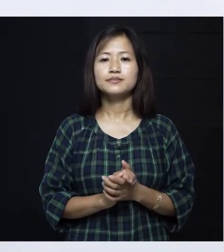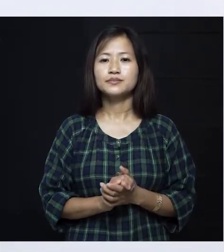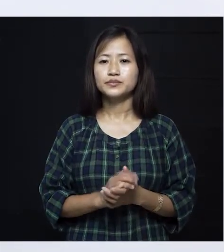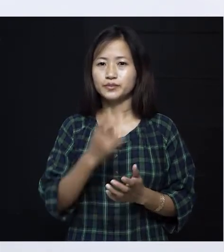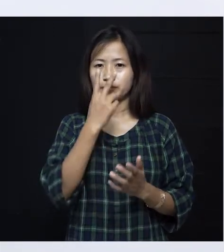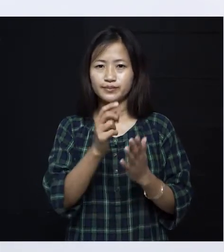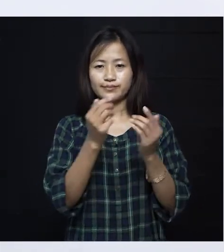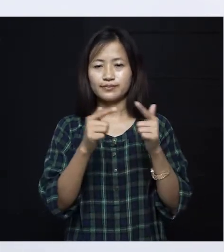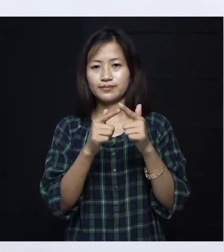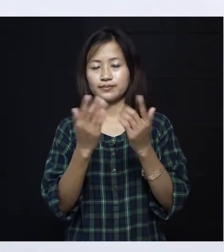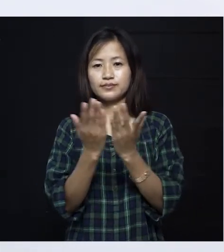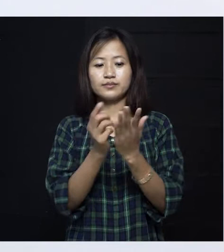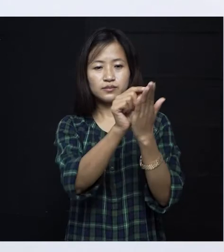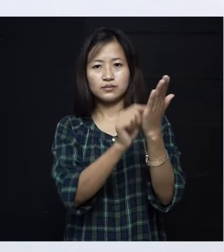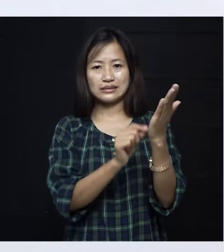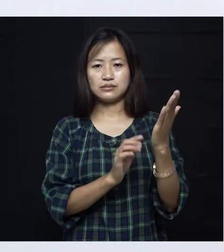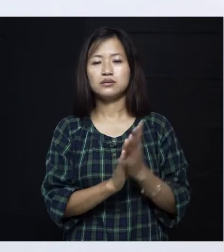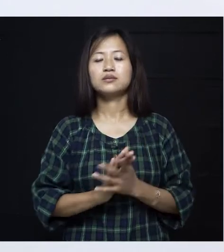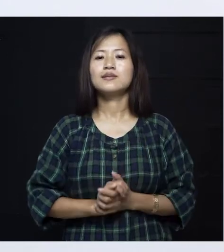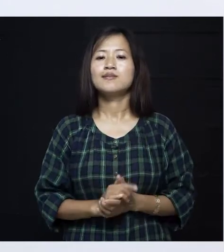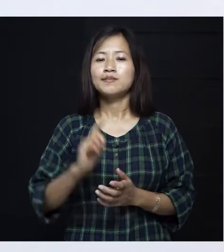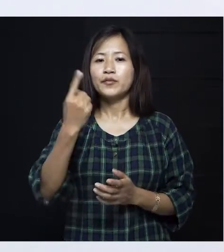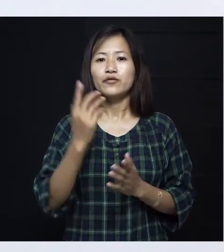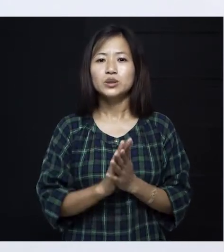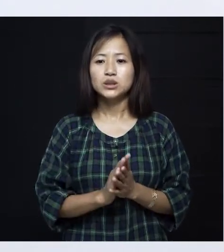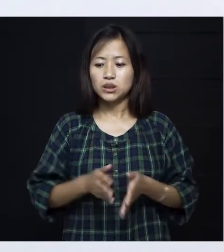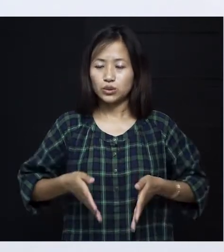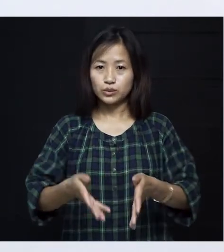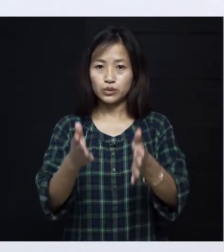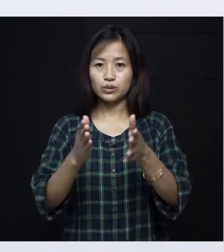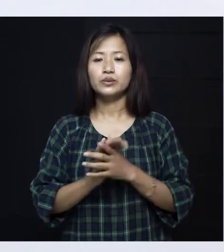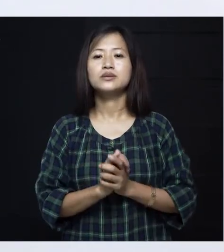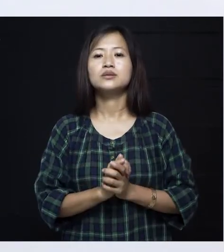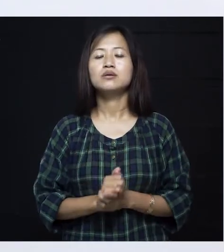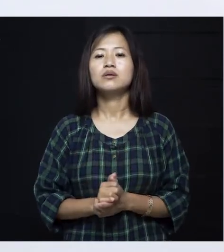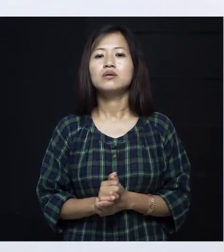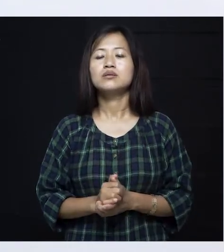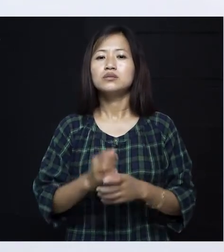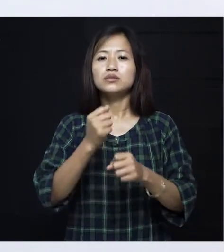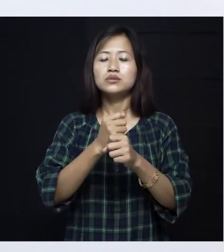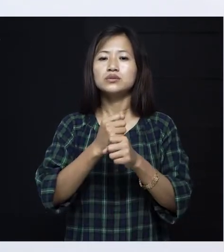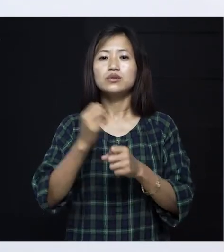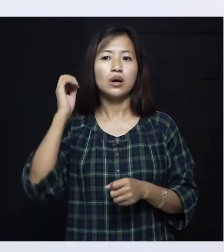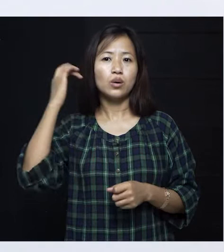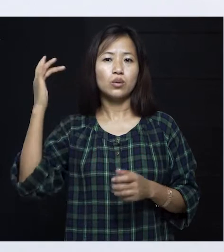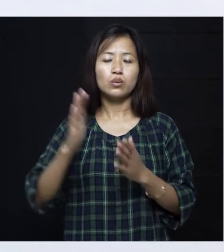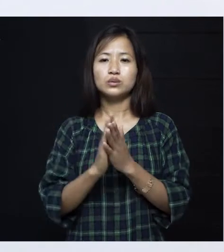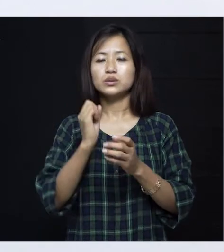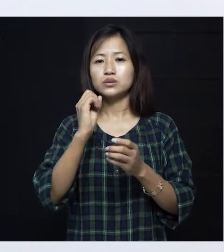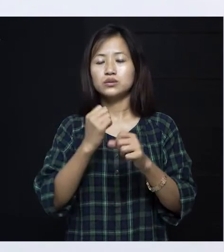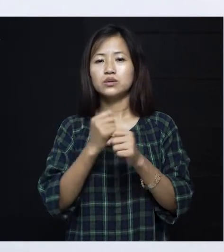you please look into your textbook. So the first one, the first roadway is called as the Golden